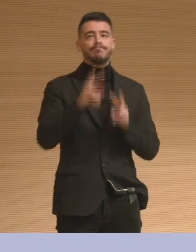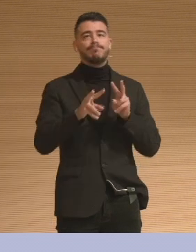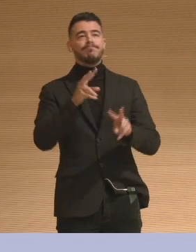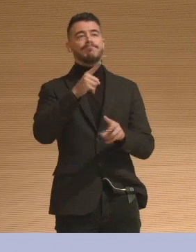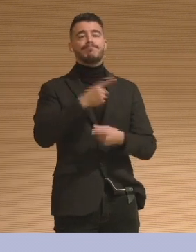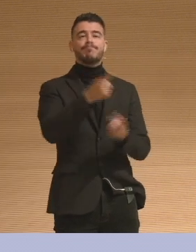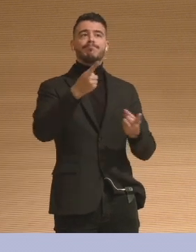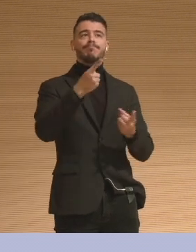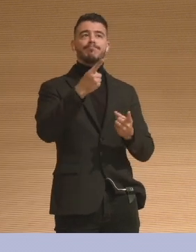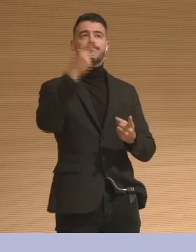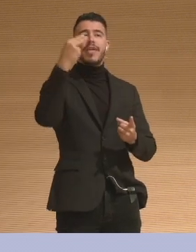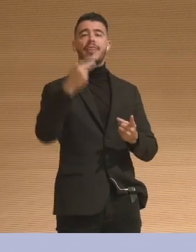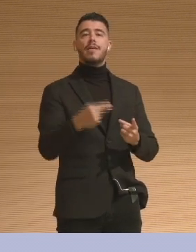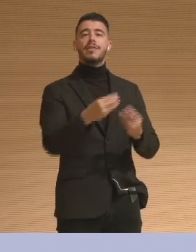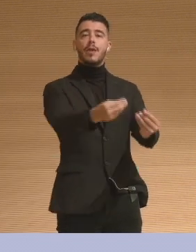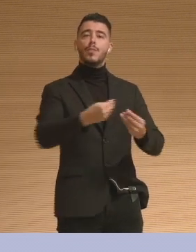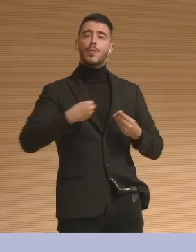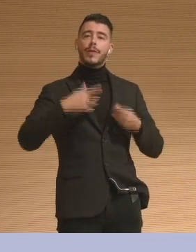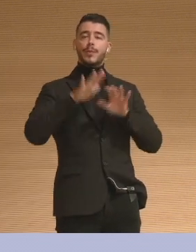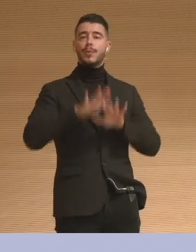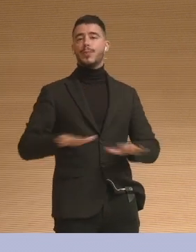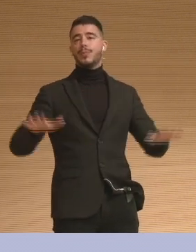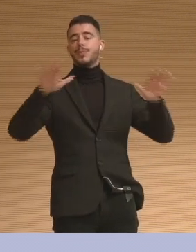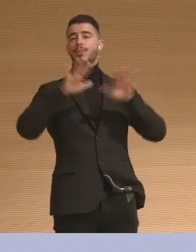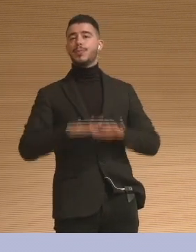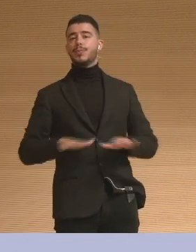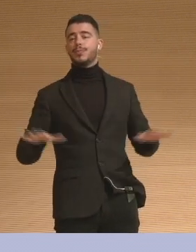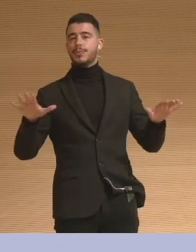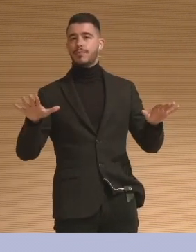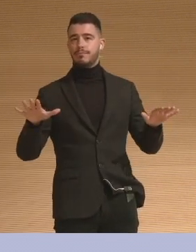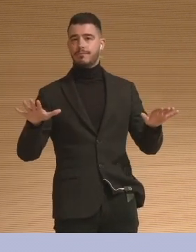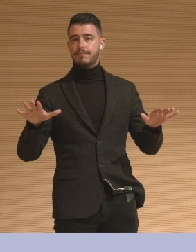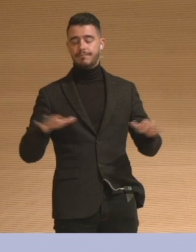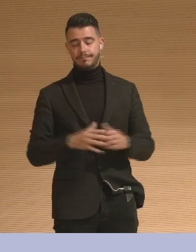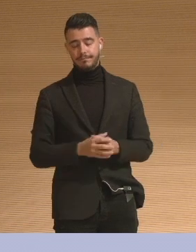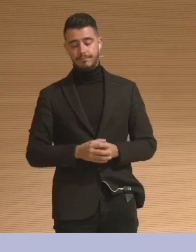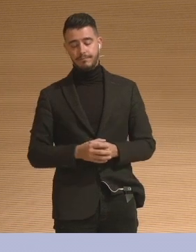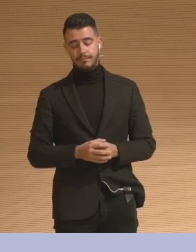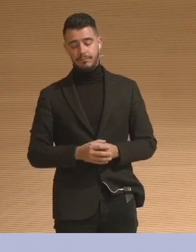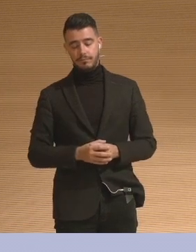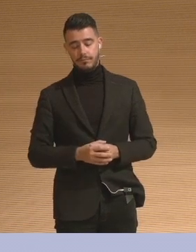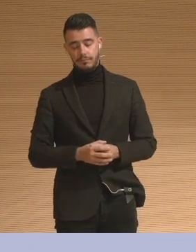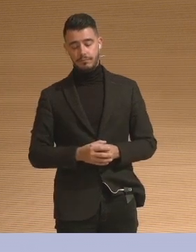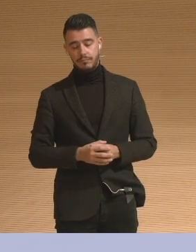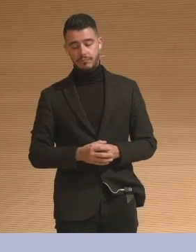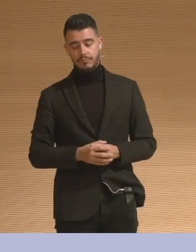outbreak. It also allows the audiences to understand the emotions of the patients and the health carers.